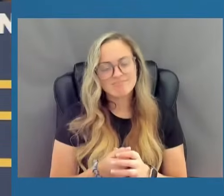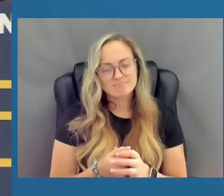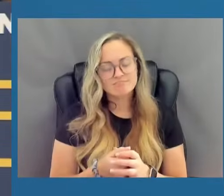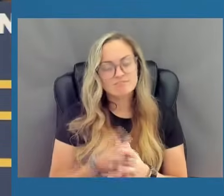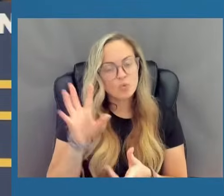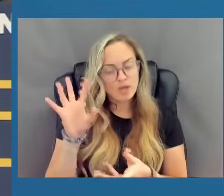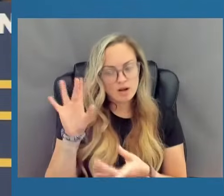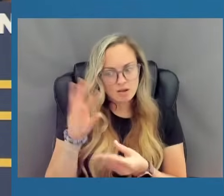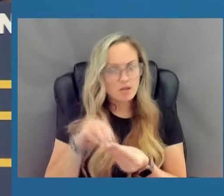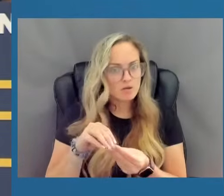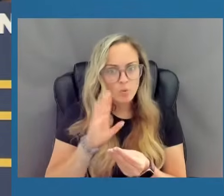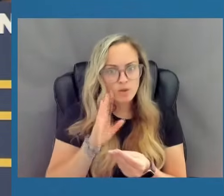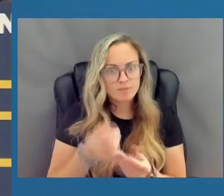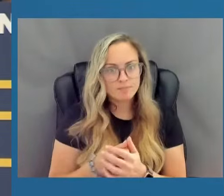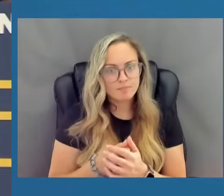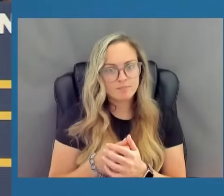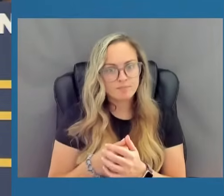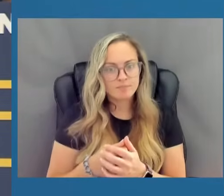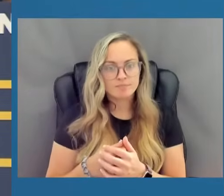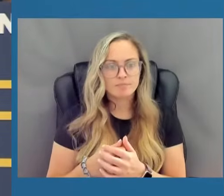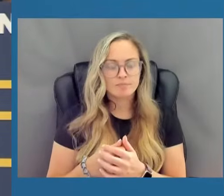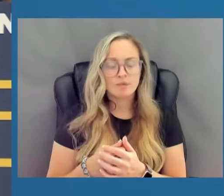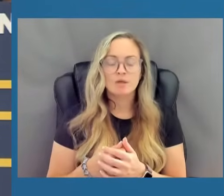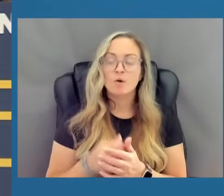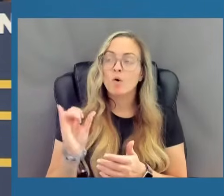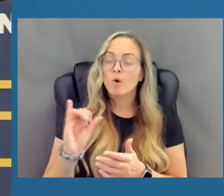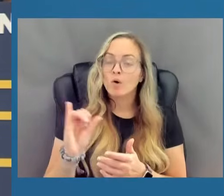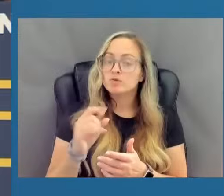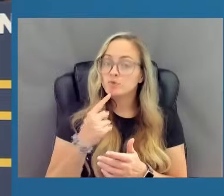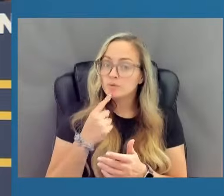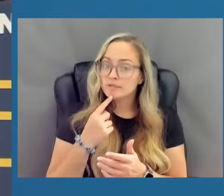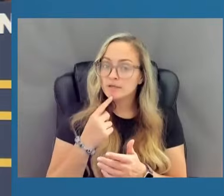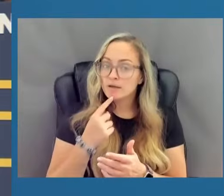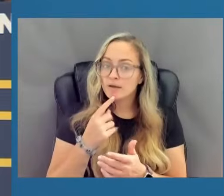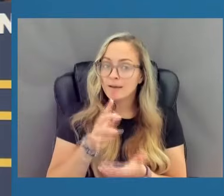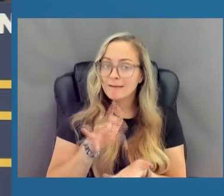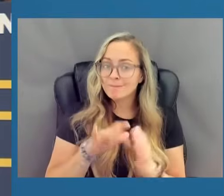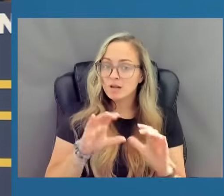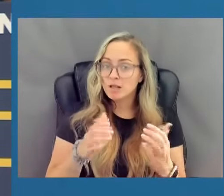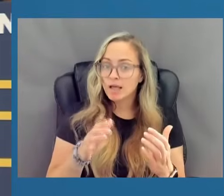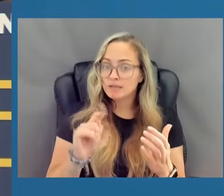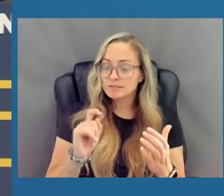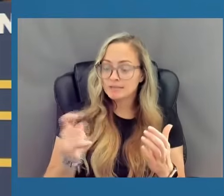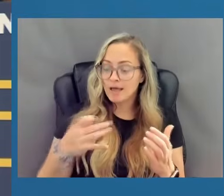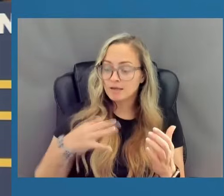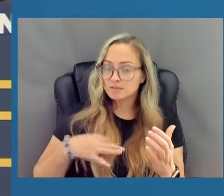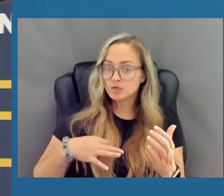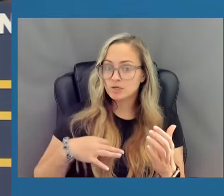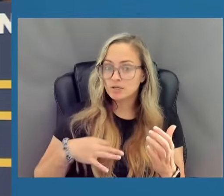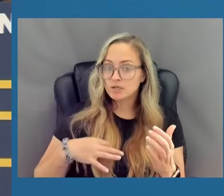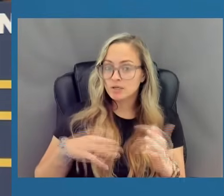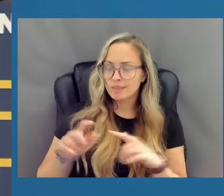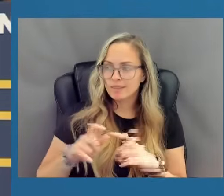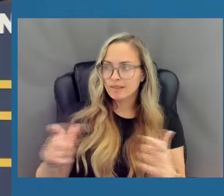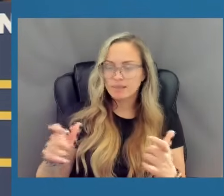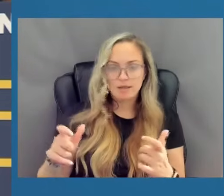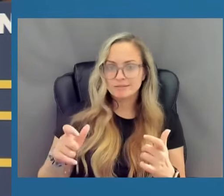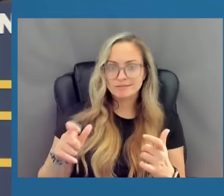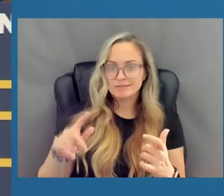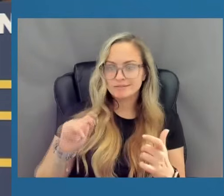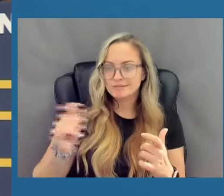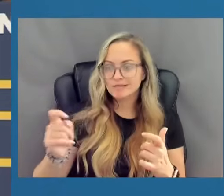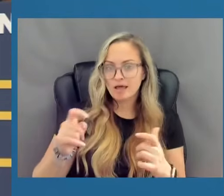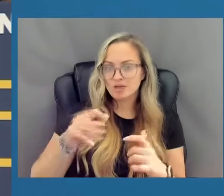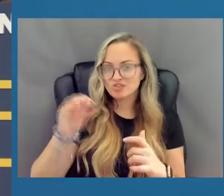up. We also said, how about a middle-class tax cut? The largest tax rate cut in